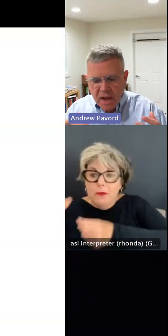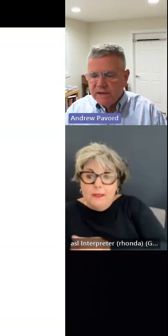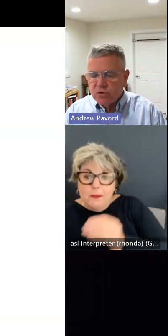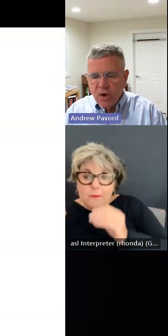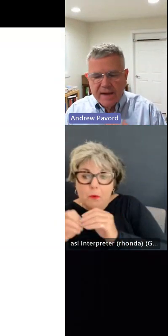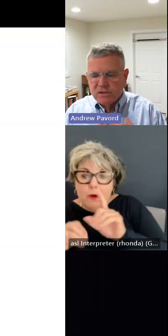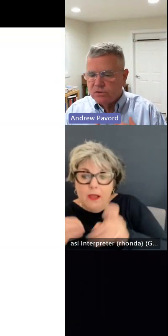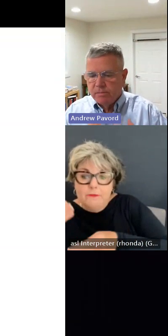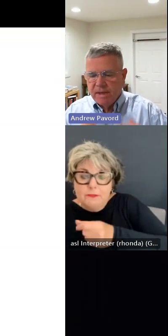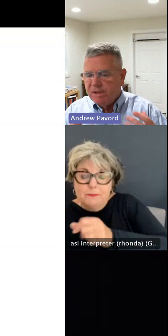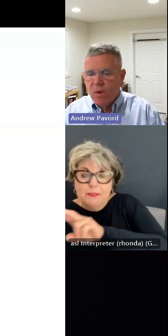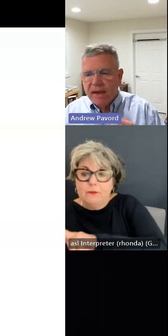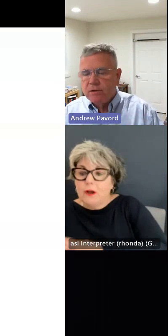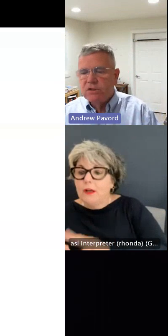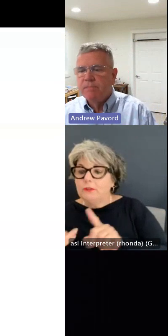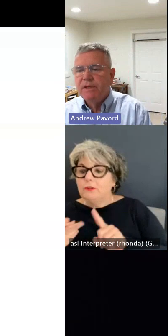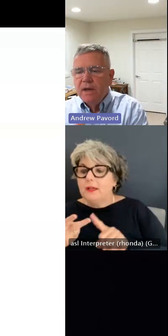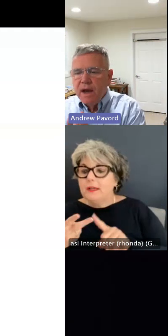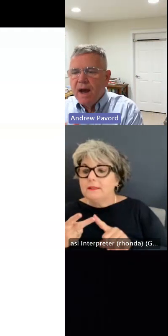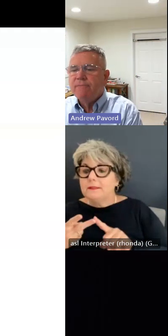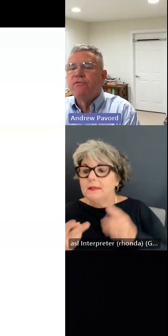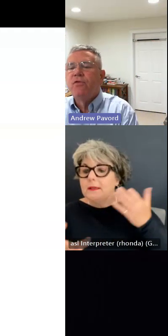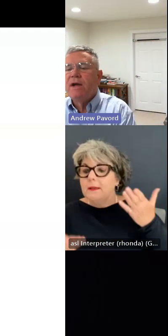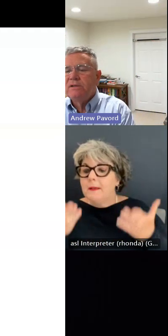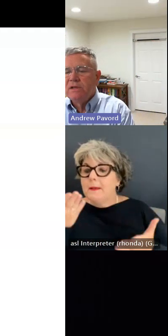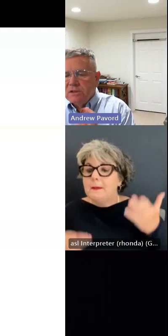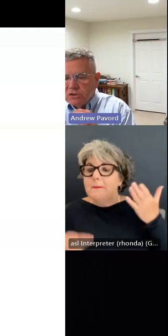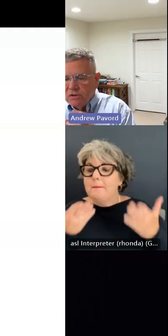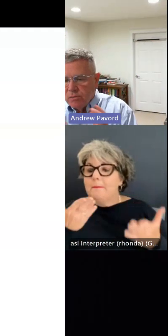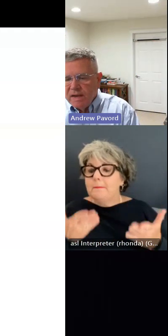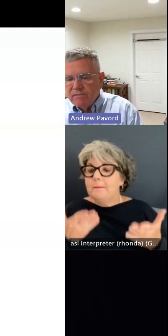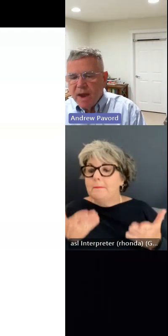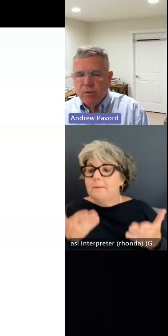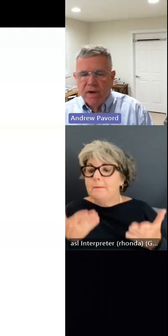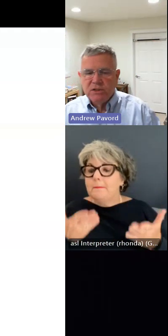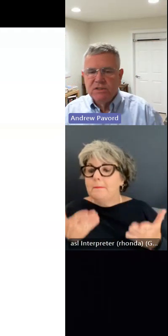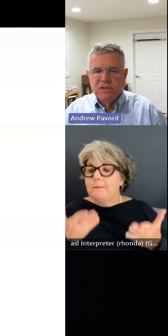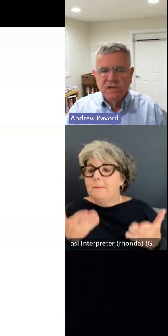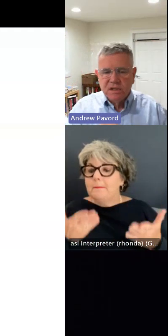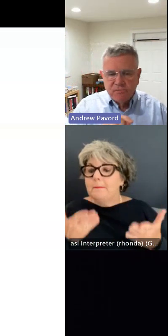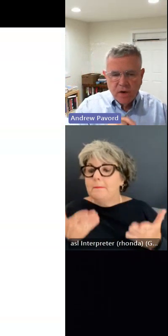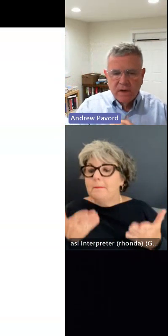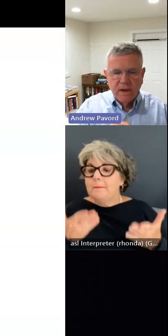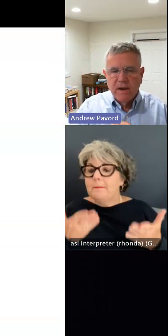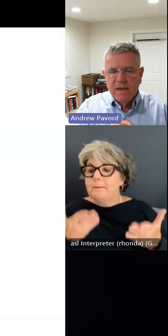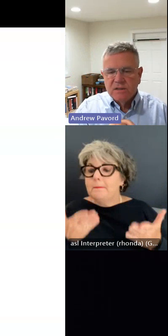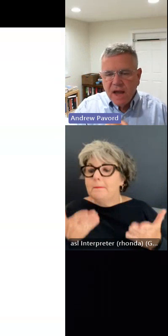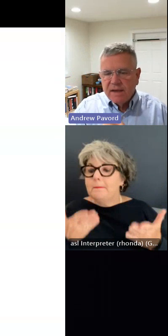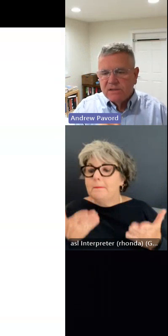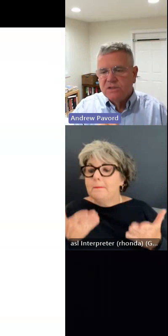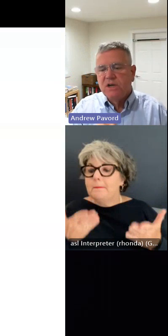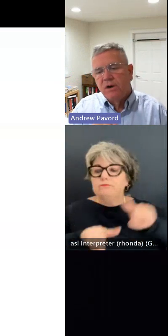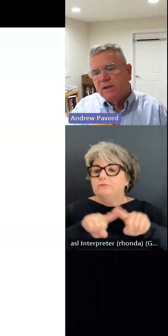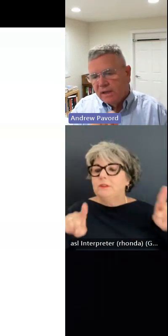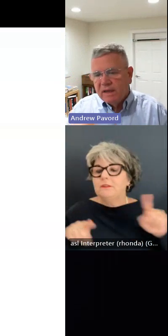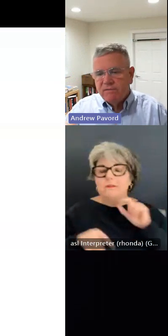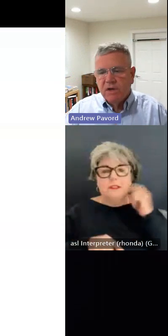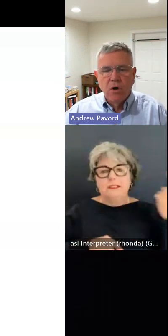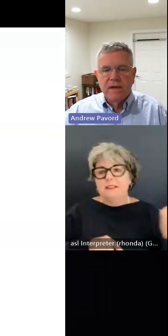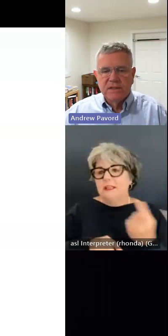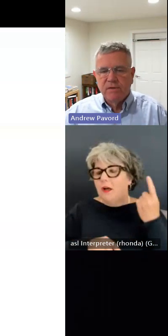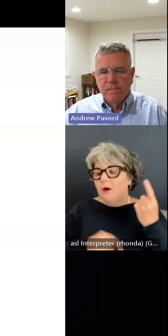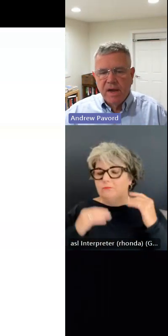certain contracts or maybe rent or something up front. So the rate of operations is not